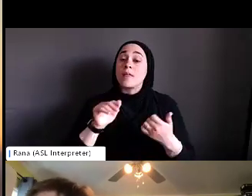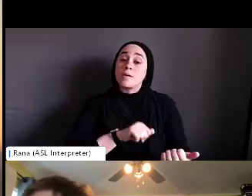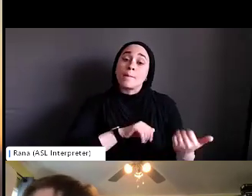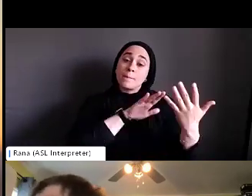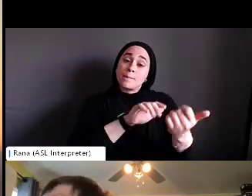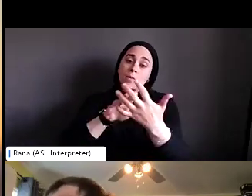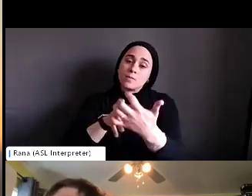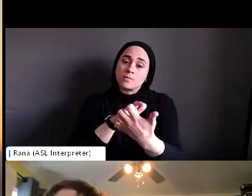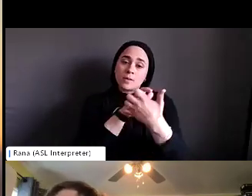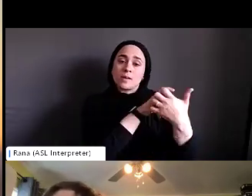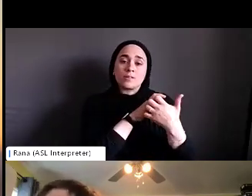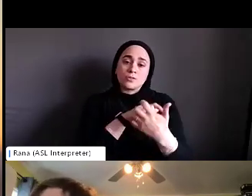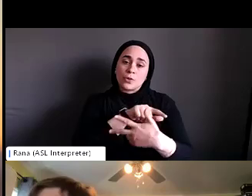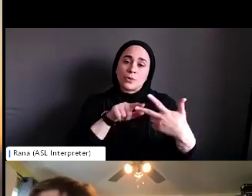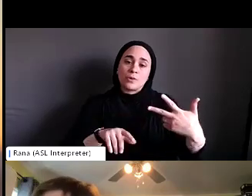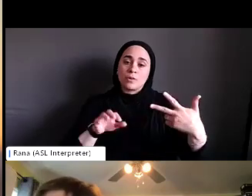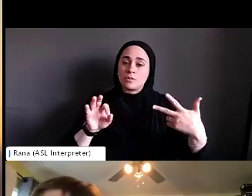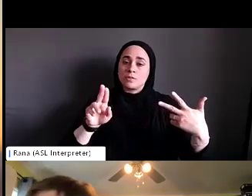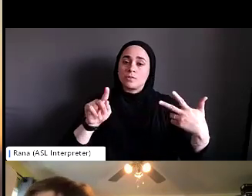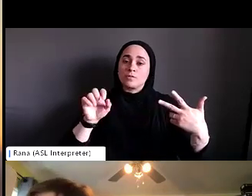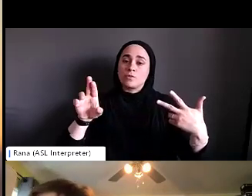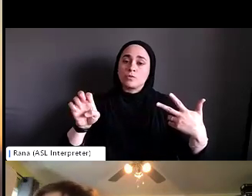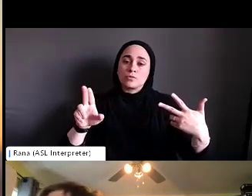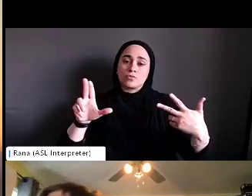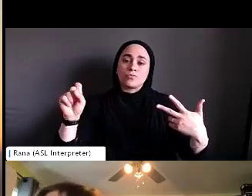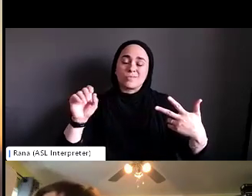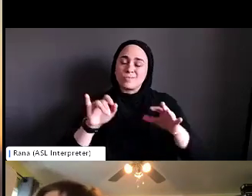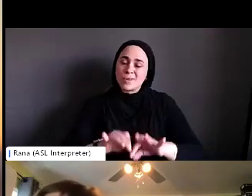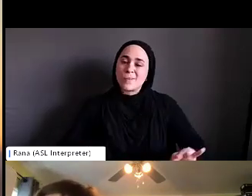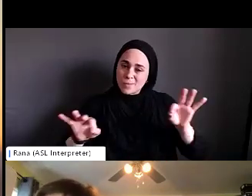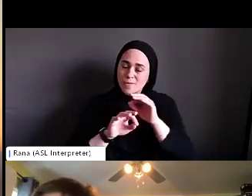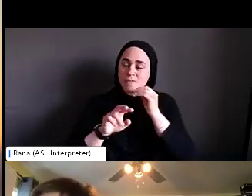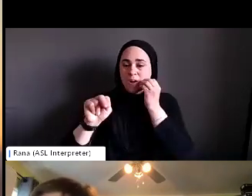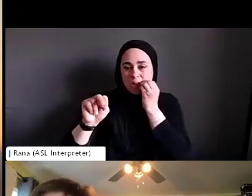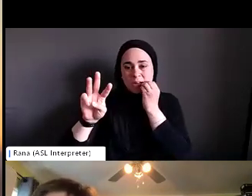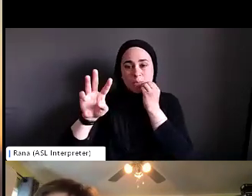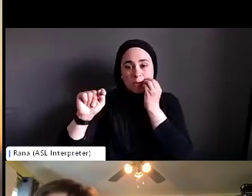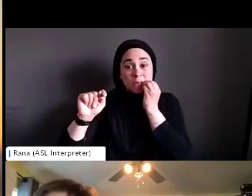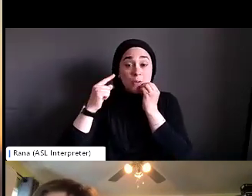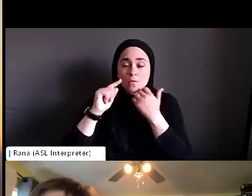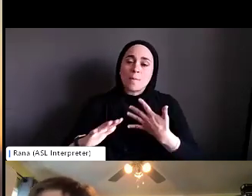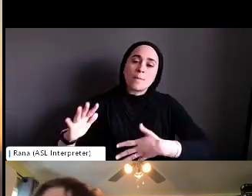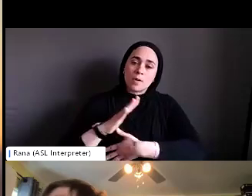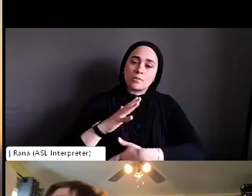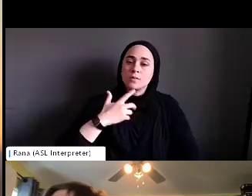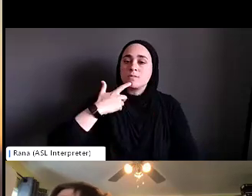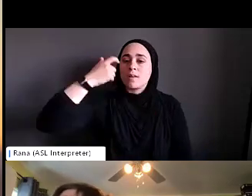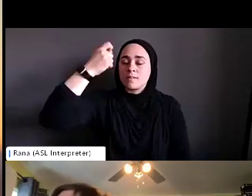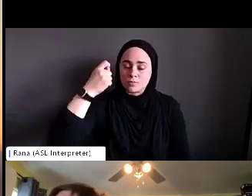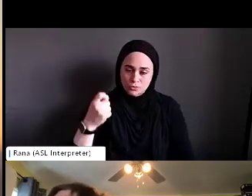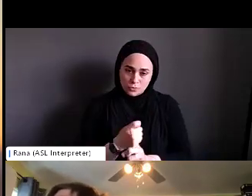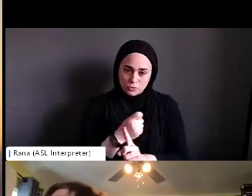goals of Future Us, which is important to the NWT, to prioritize elder abuse, to establish and